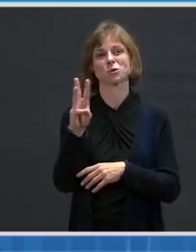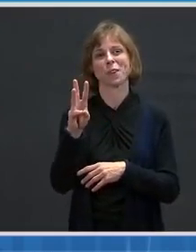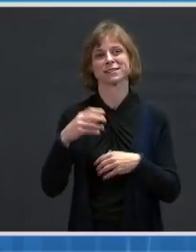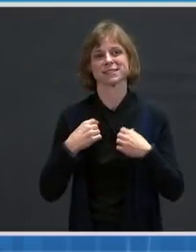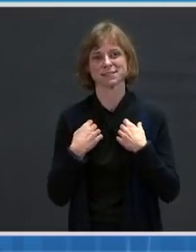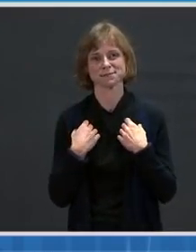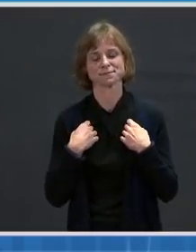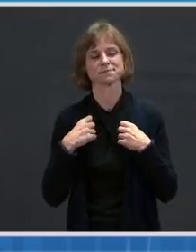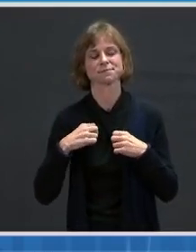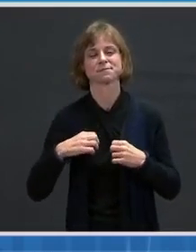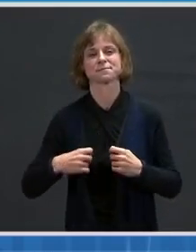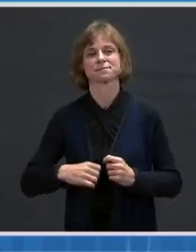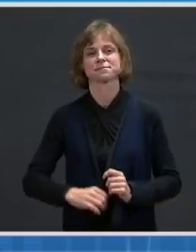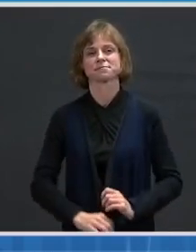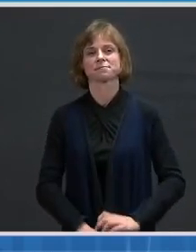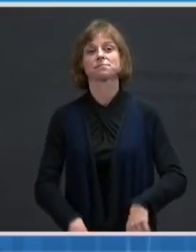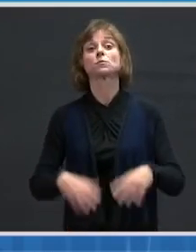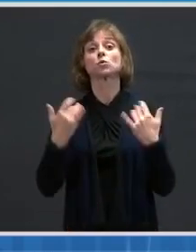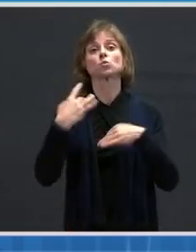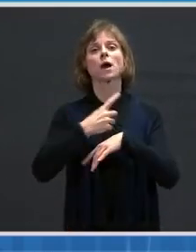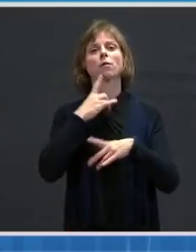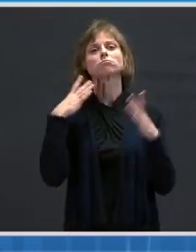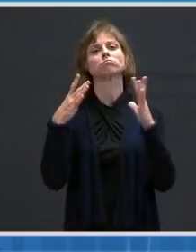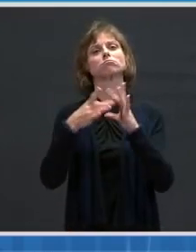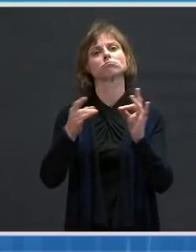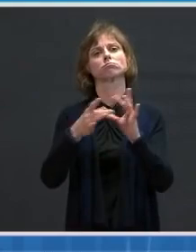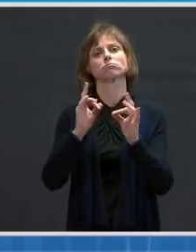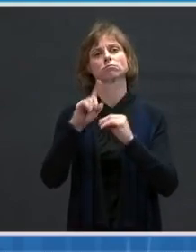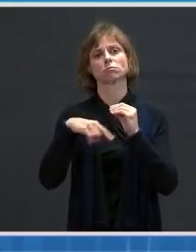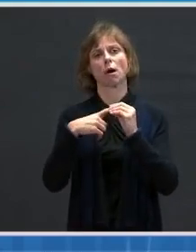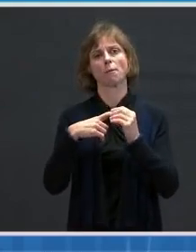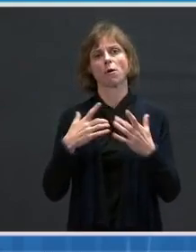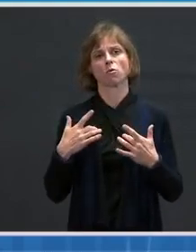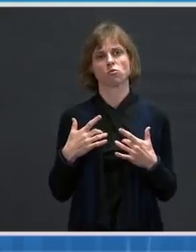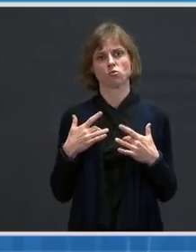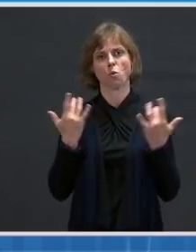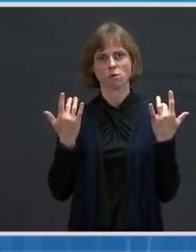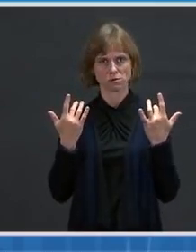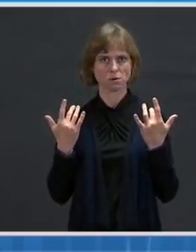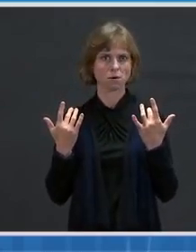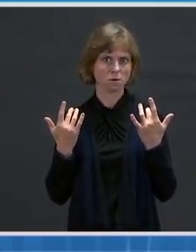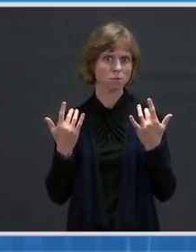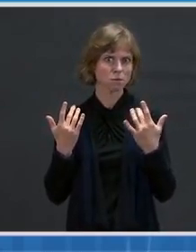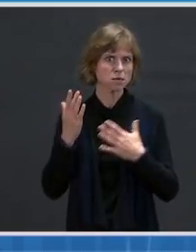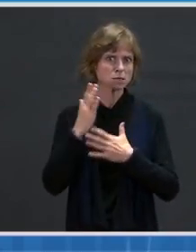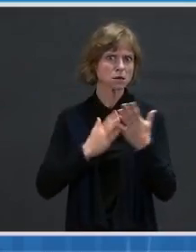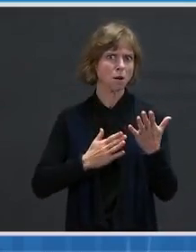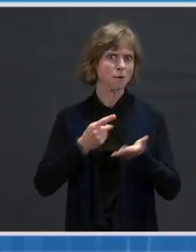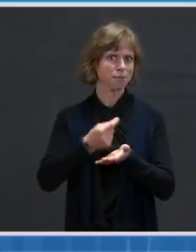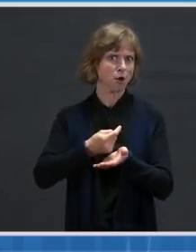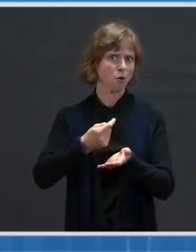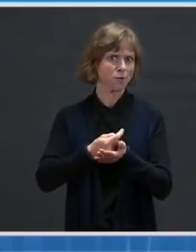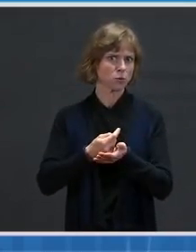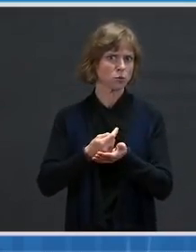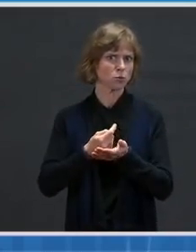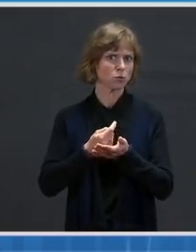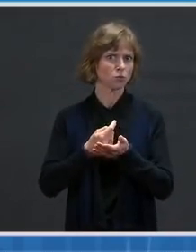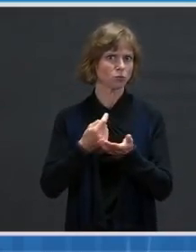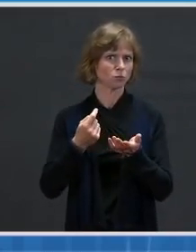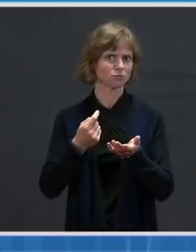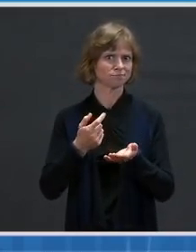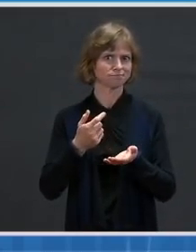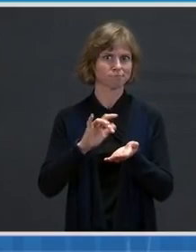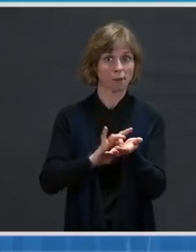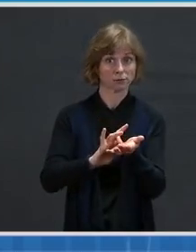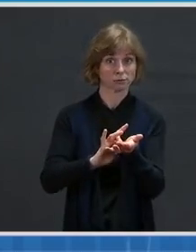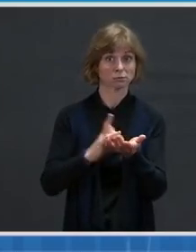for a few minutes today on updating you on where we are on some selected therapeutics for COVID-19.